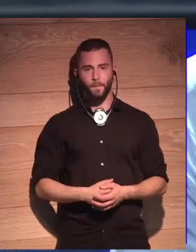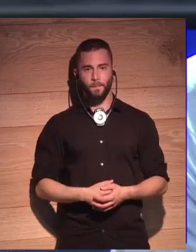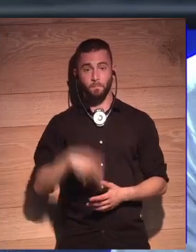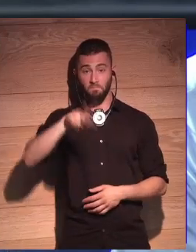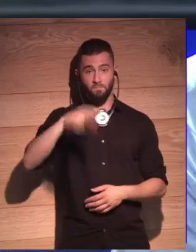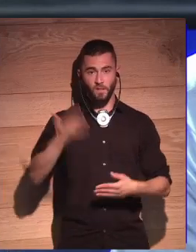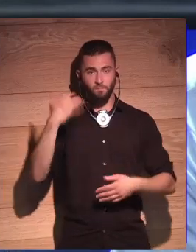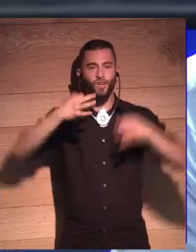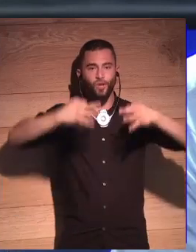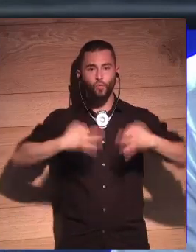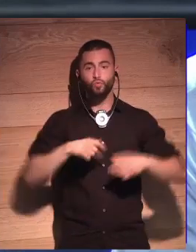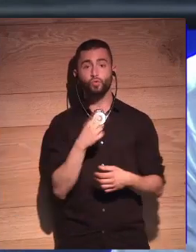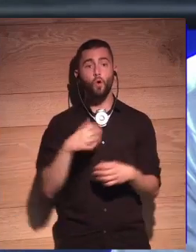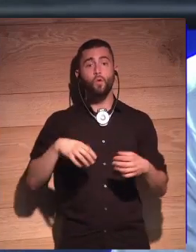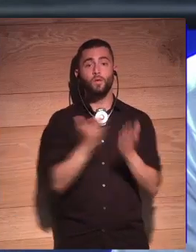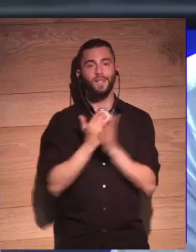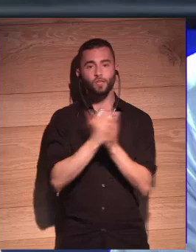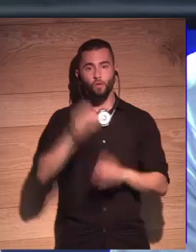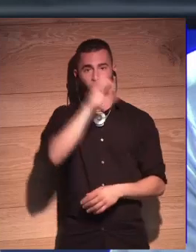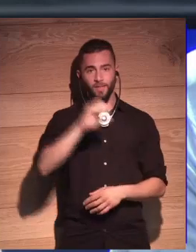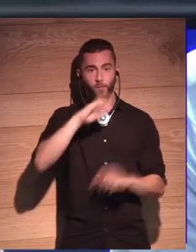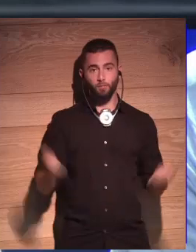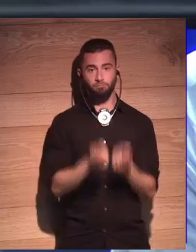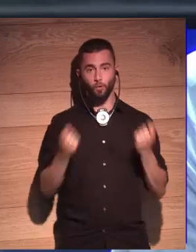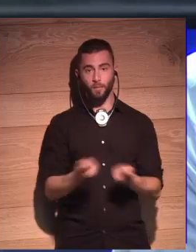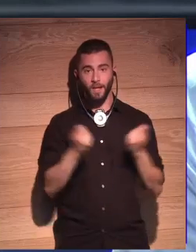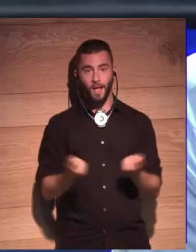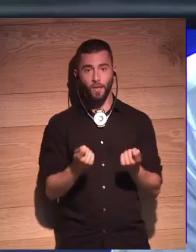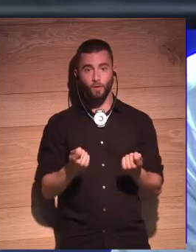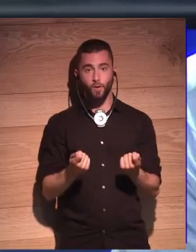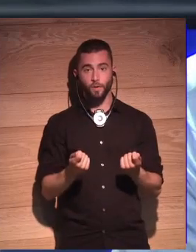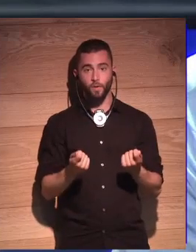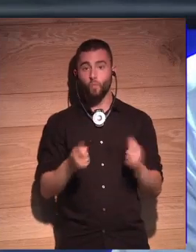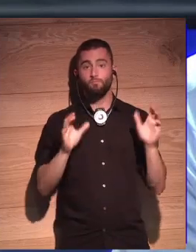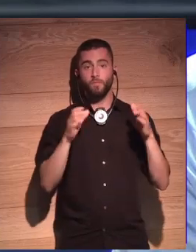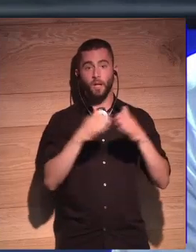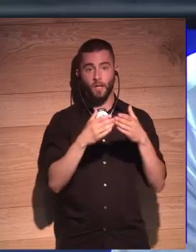role. 2 months back, a scientific study was published